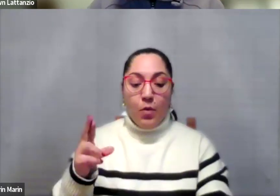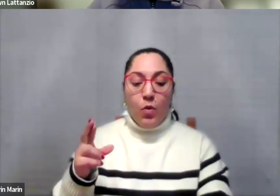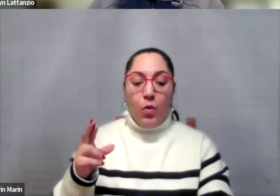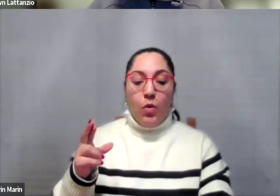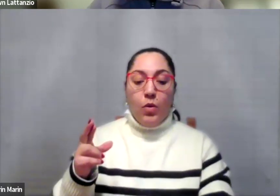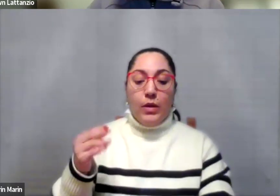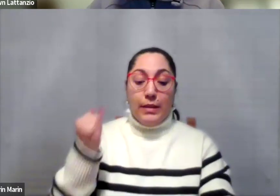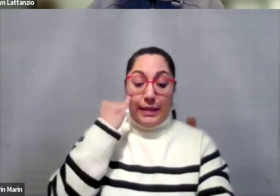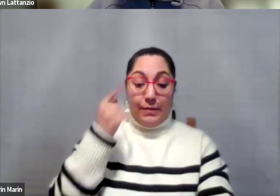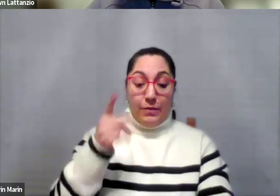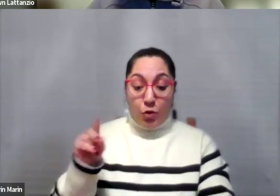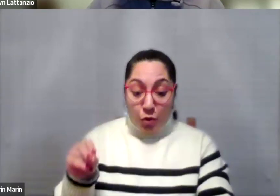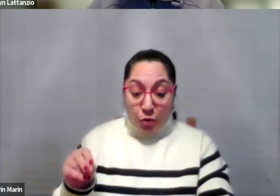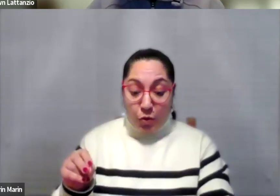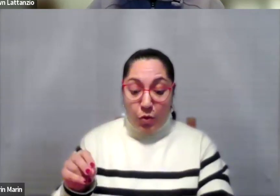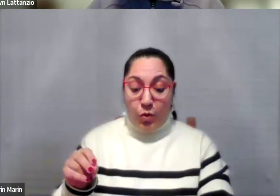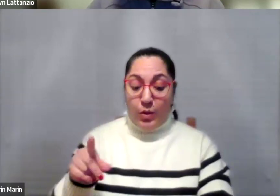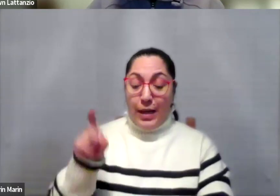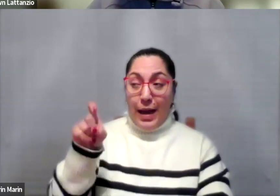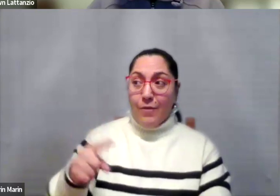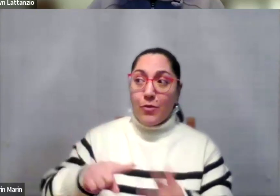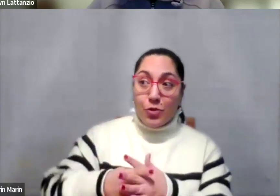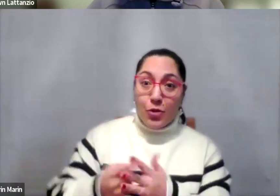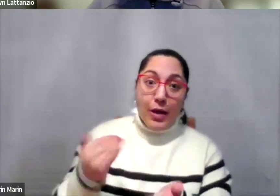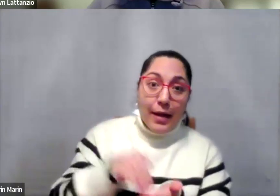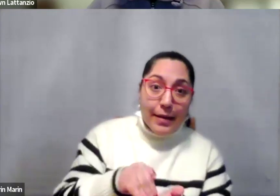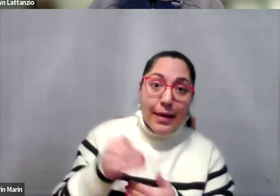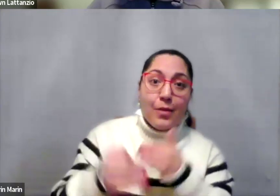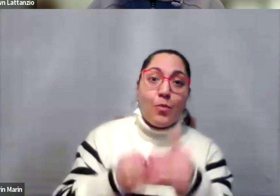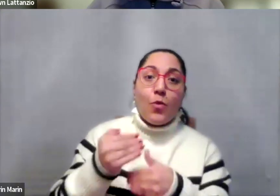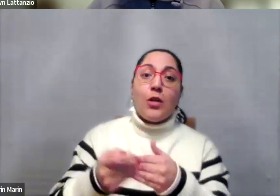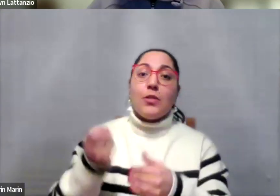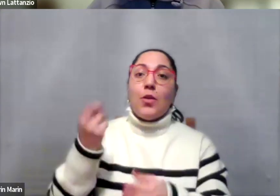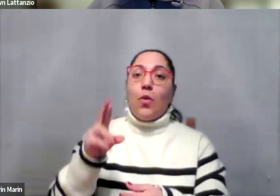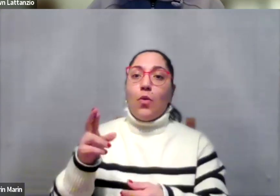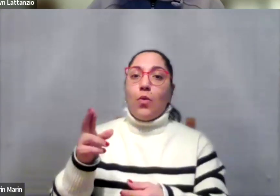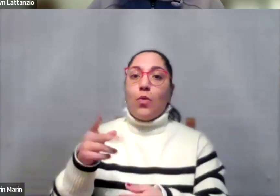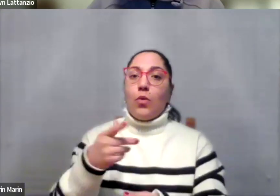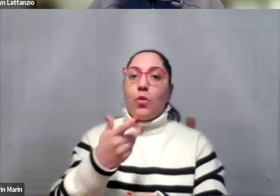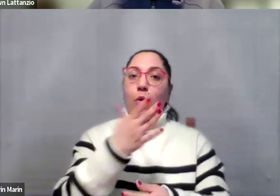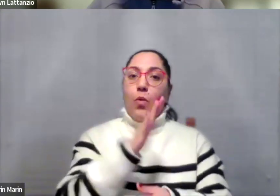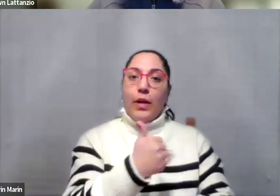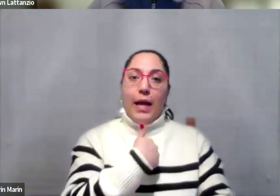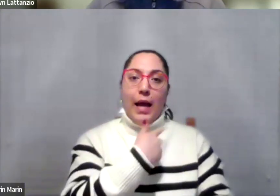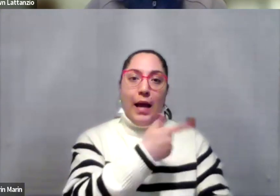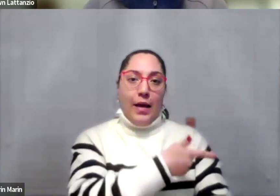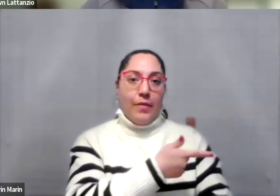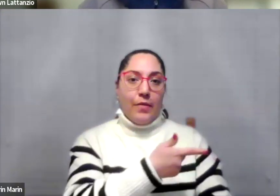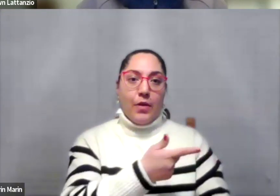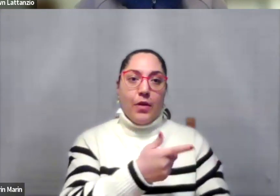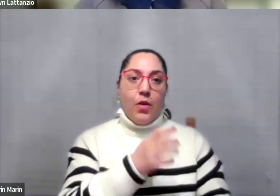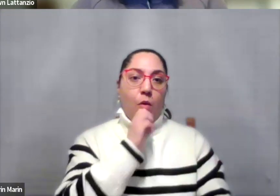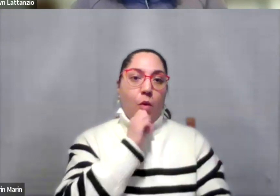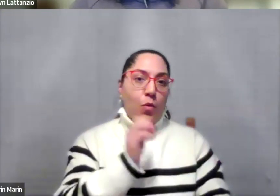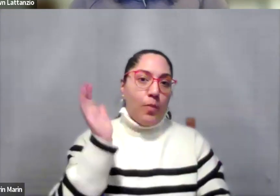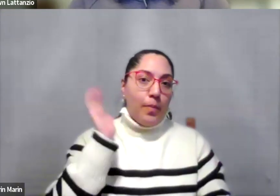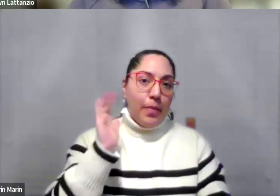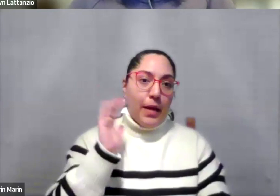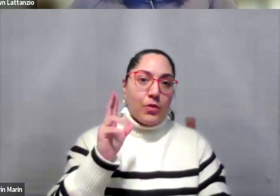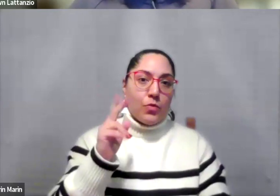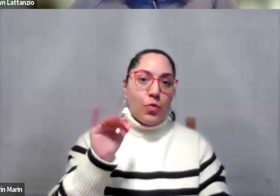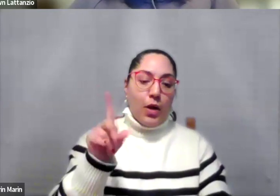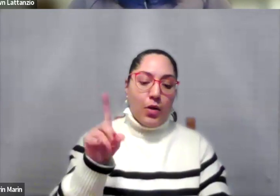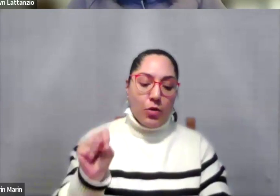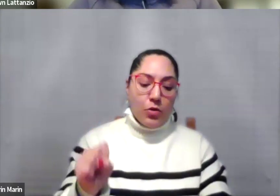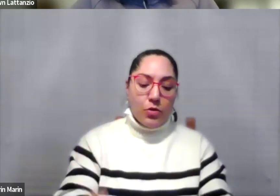if they do they need to start the process again, or is there like a record of You when they